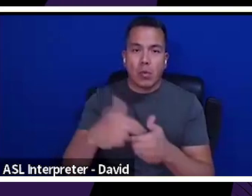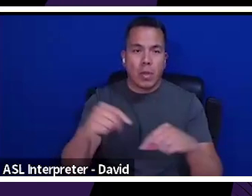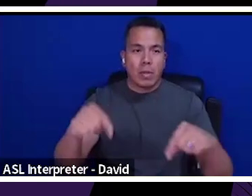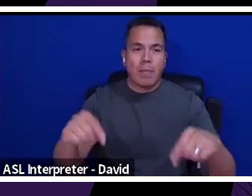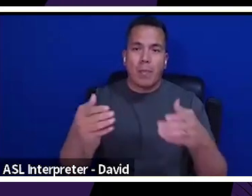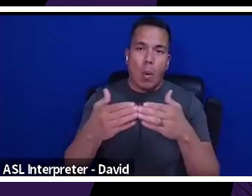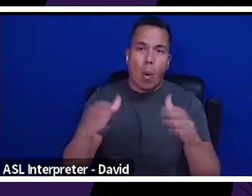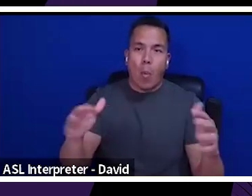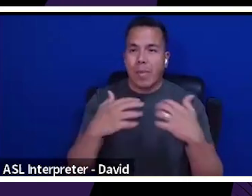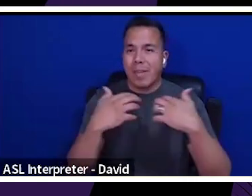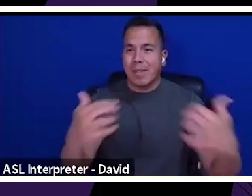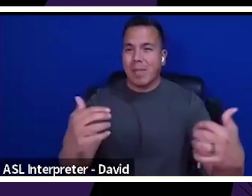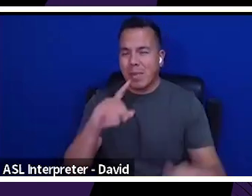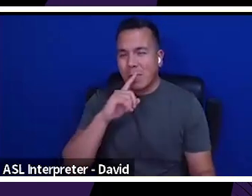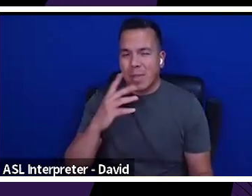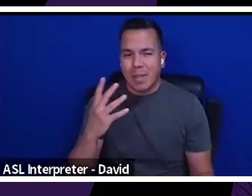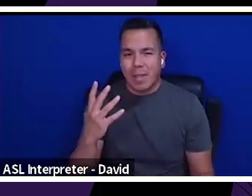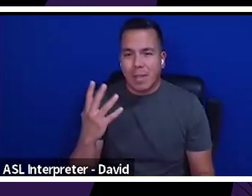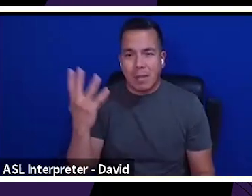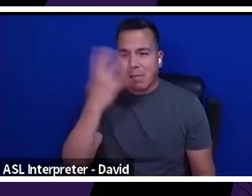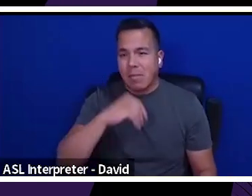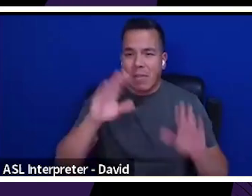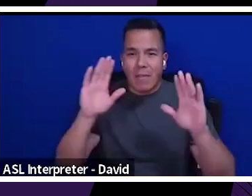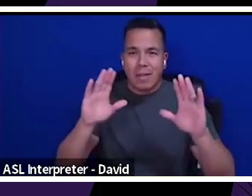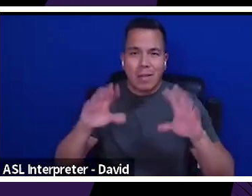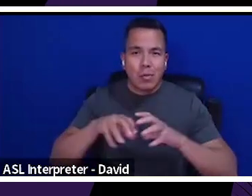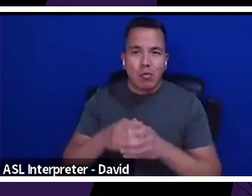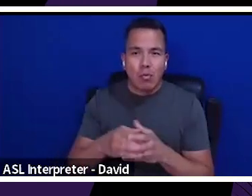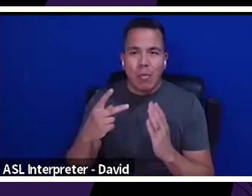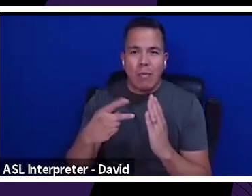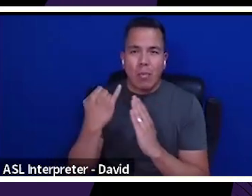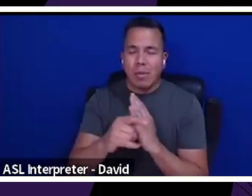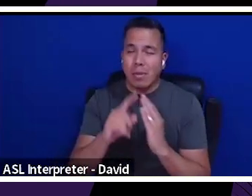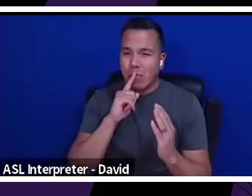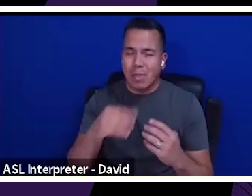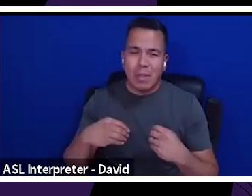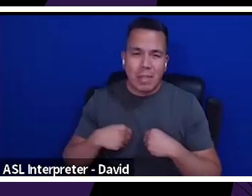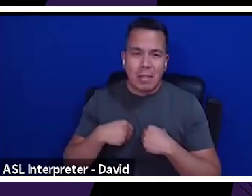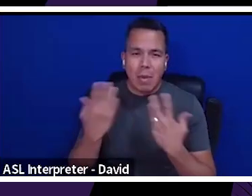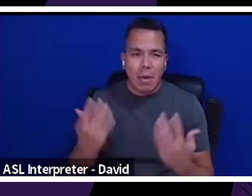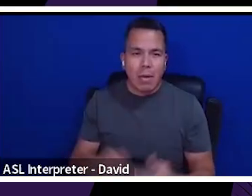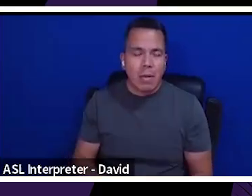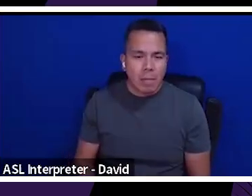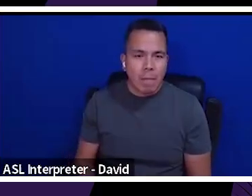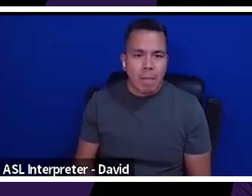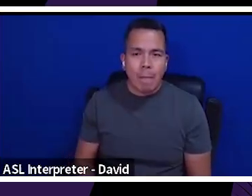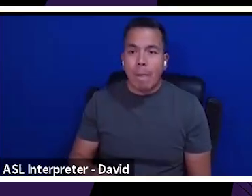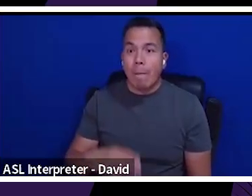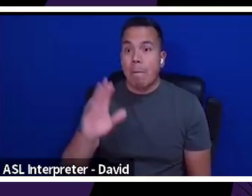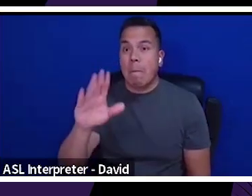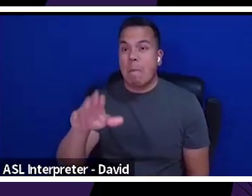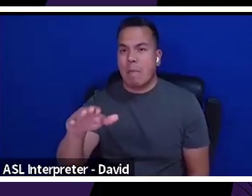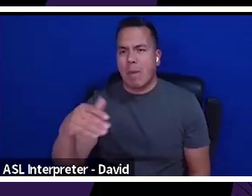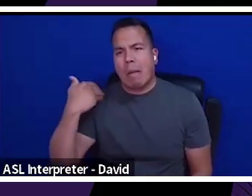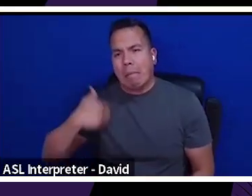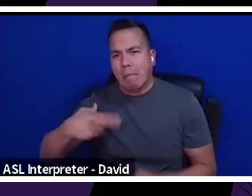a really, really fantastic group of projects. It was so inspiring. And by the way, I'm Roxana